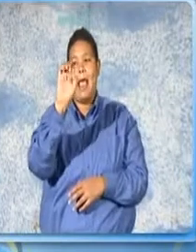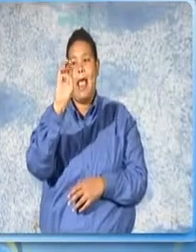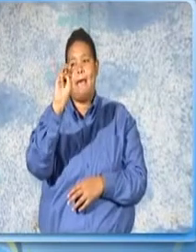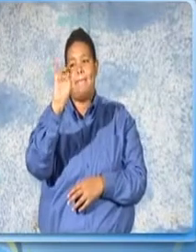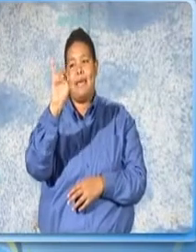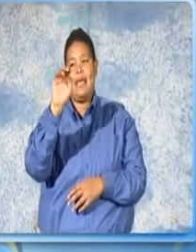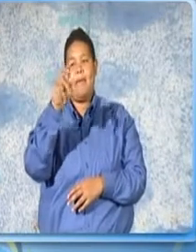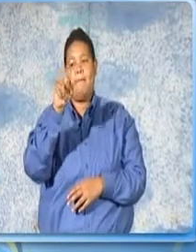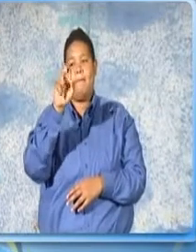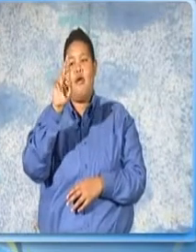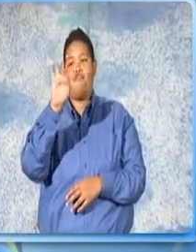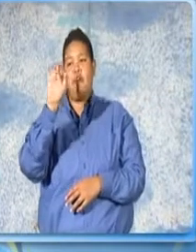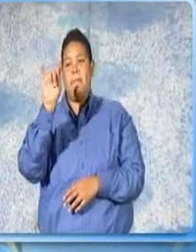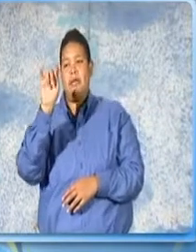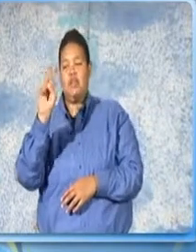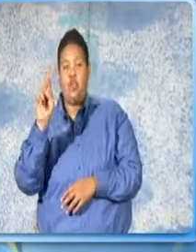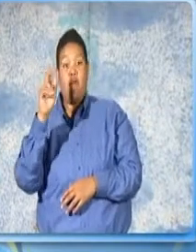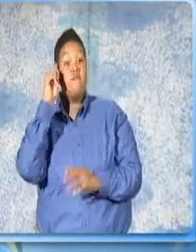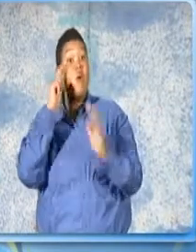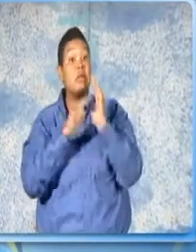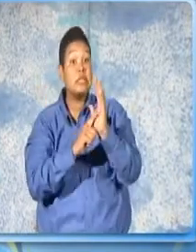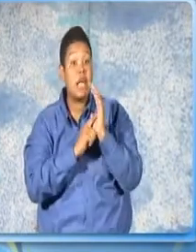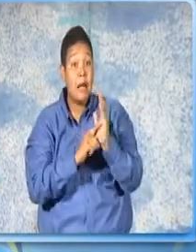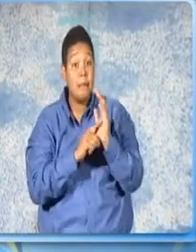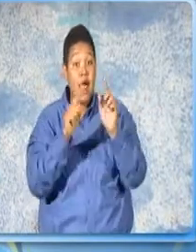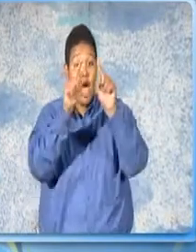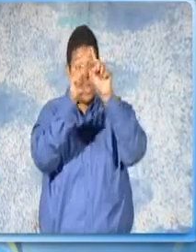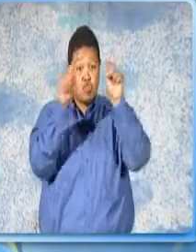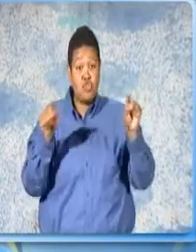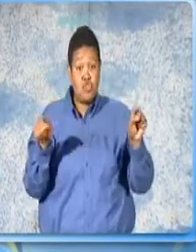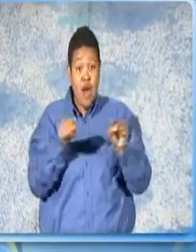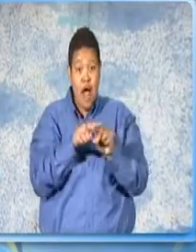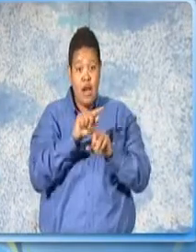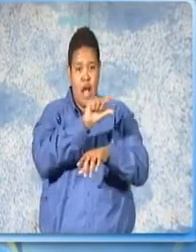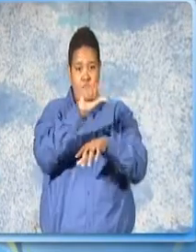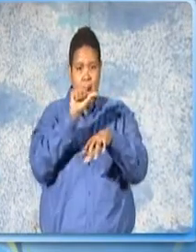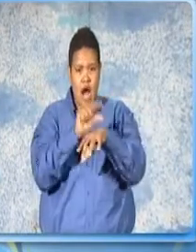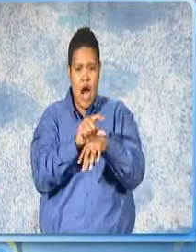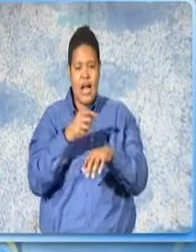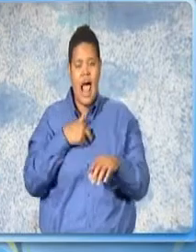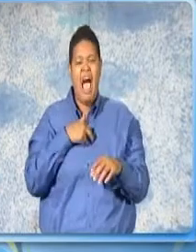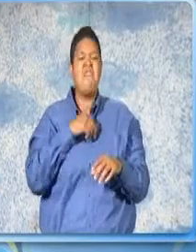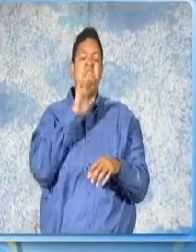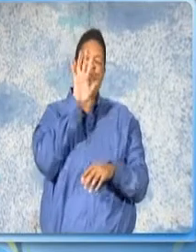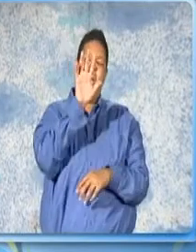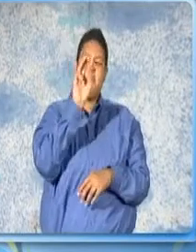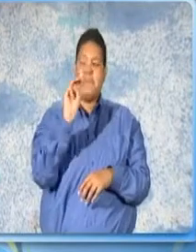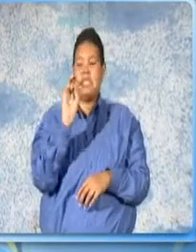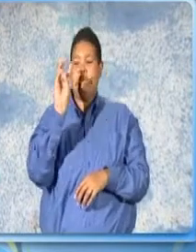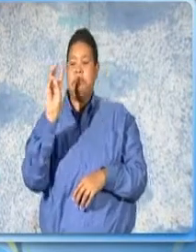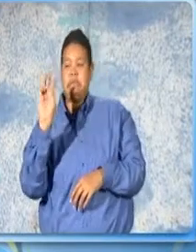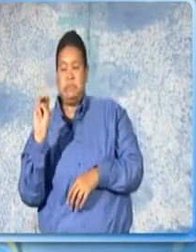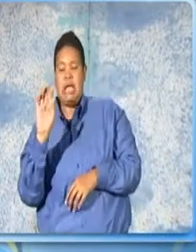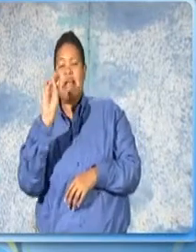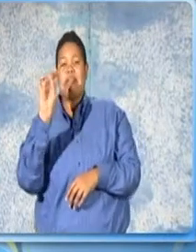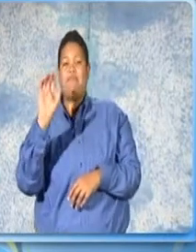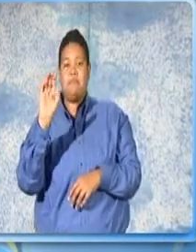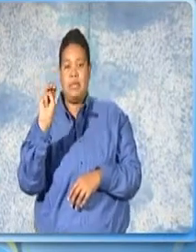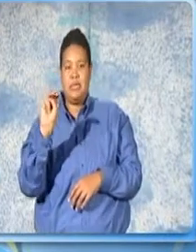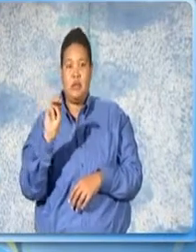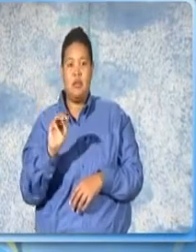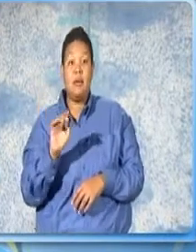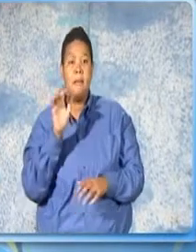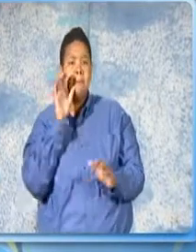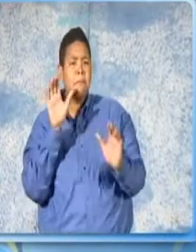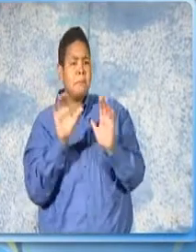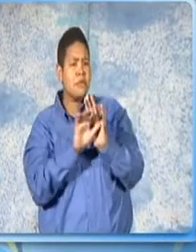For example, a triangular garden plot has dimensions 5 meters, 6 meters, and 7 meters. Picture it